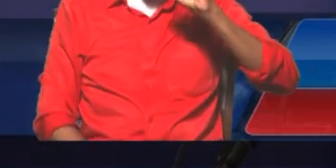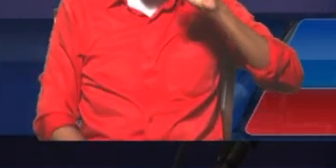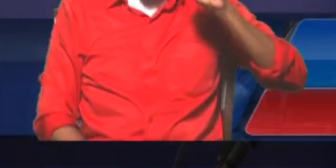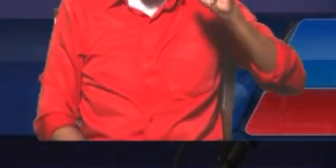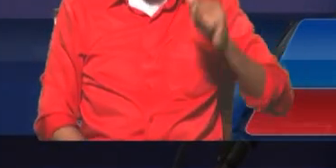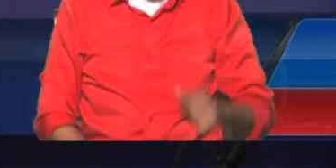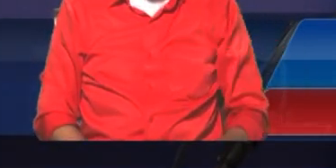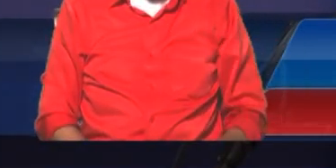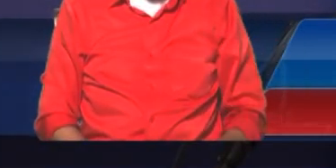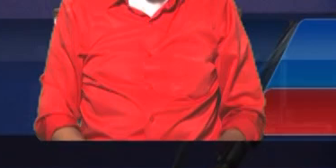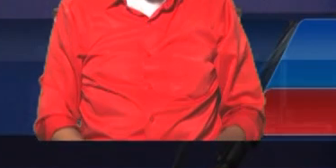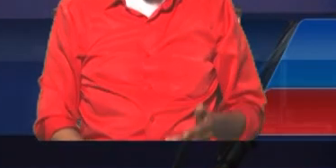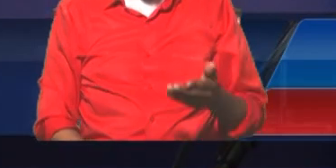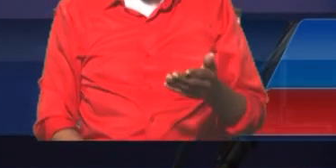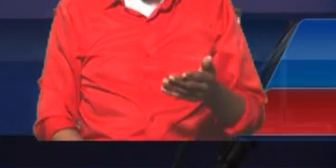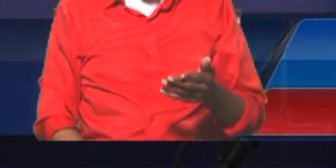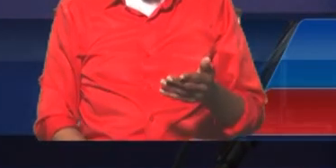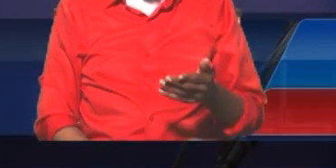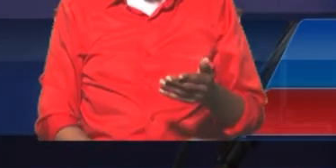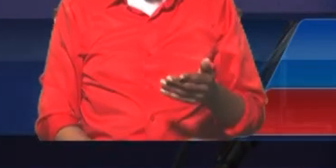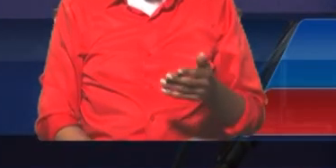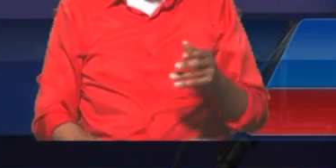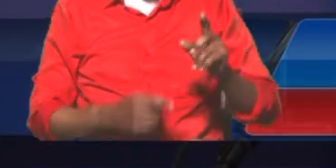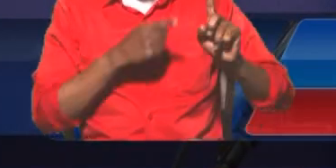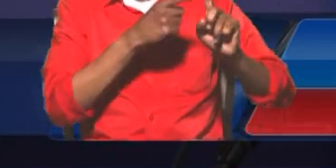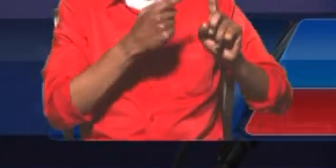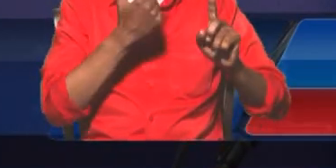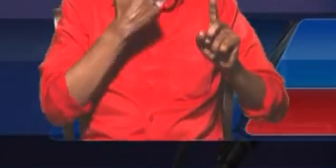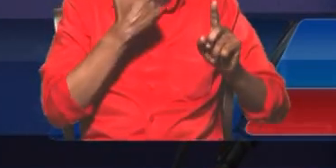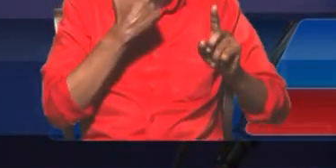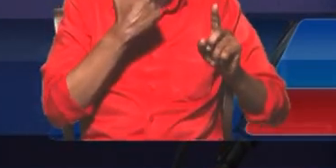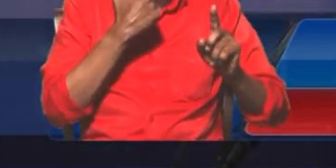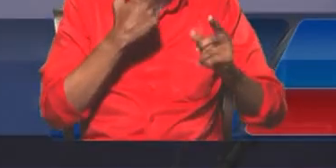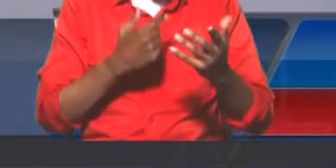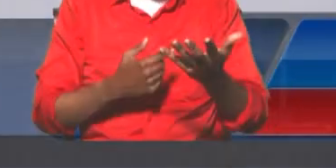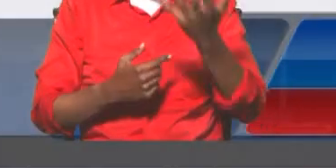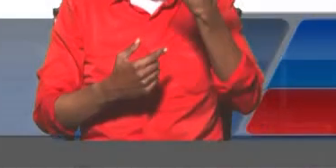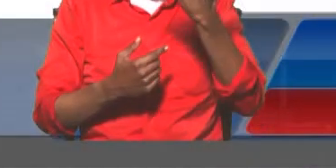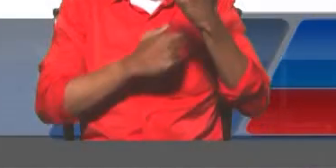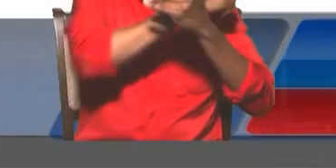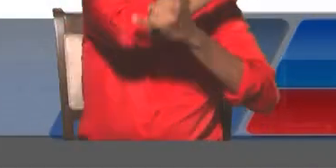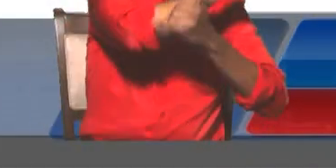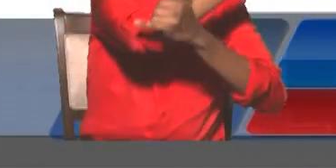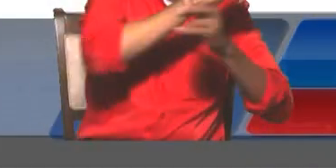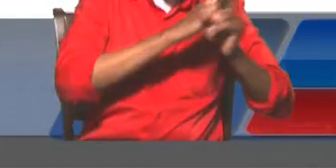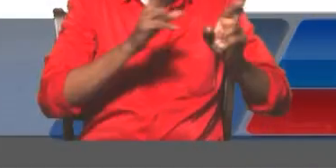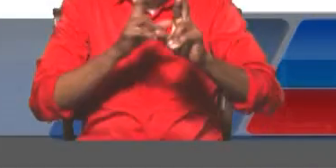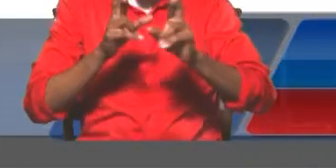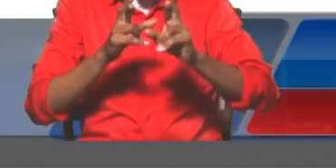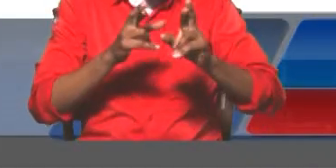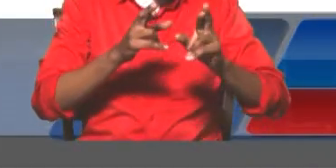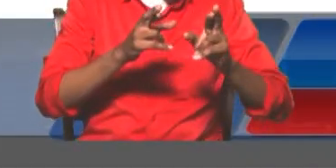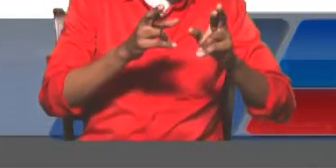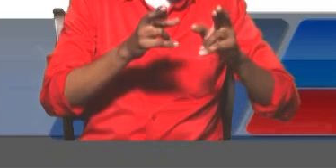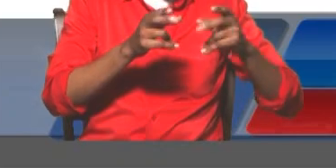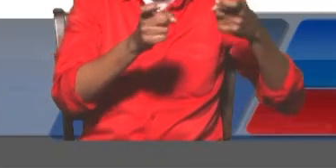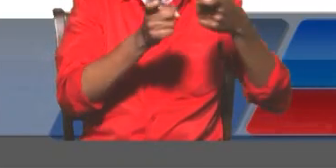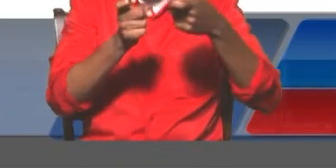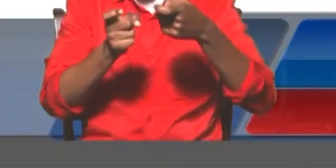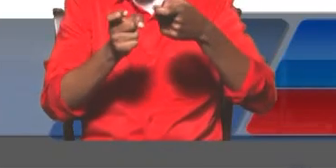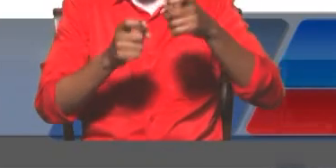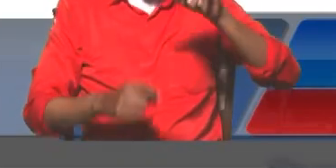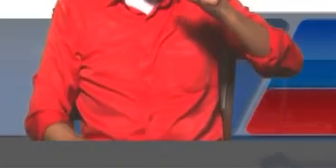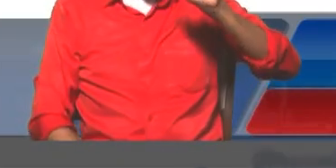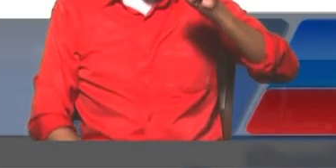CCRE project engineer said the 5 regional countries most ready to host such a project are Antigua